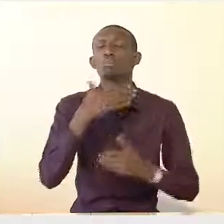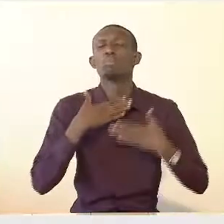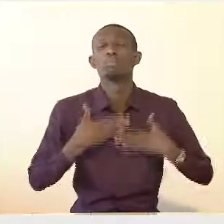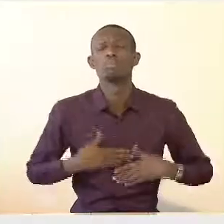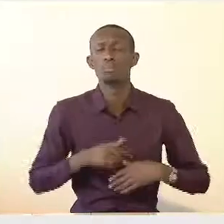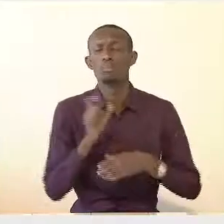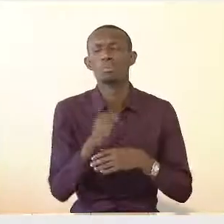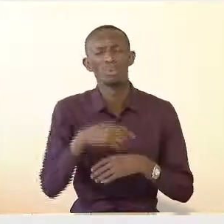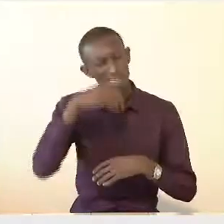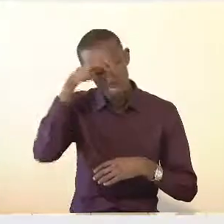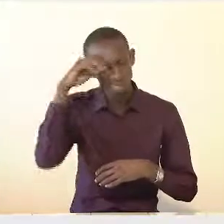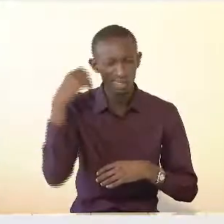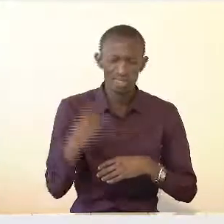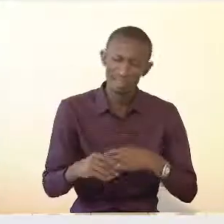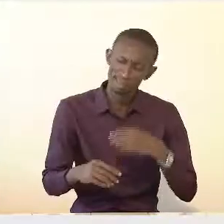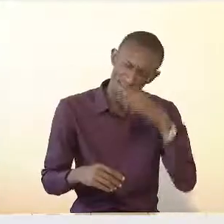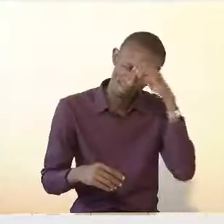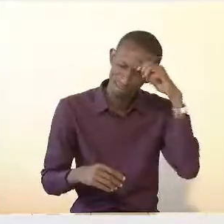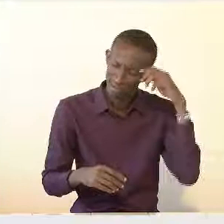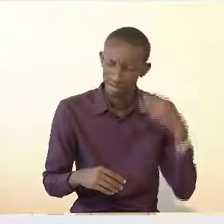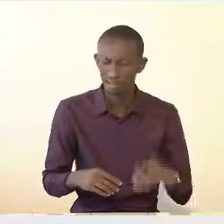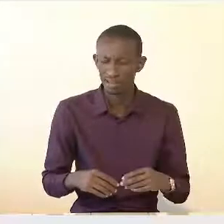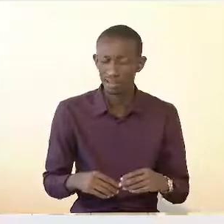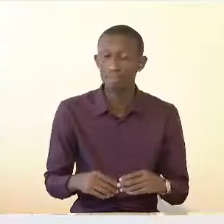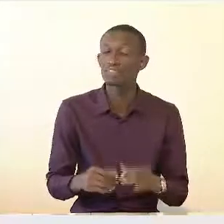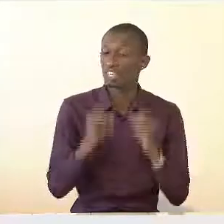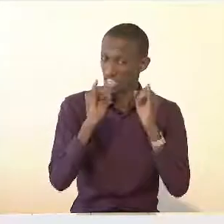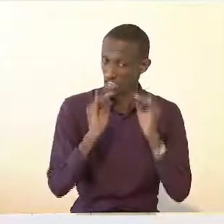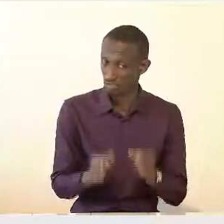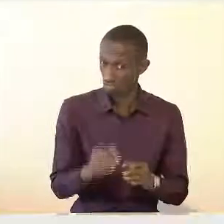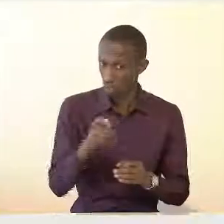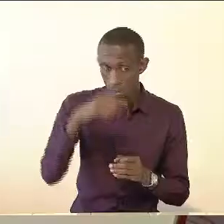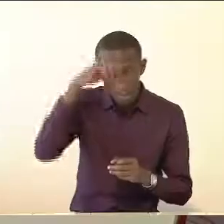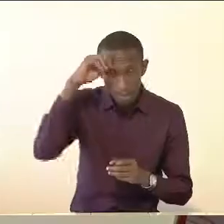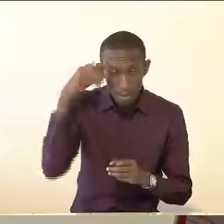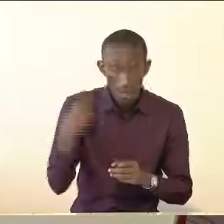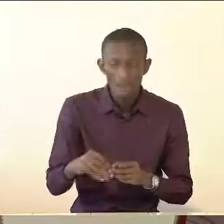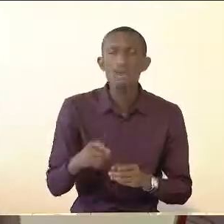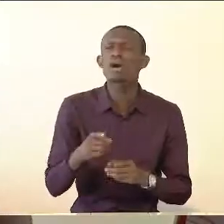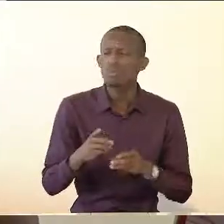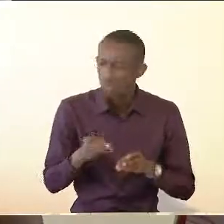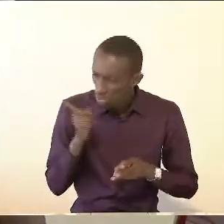sweat, it is a way of reducing body temperature when it is very high.